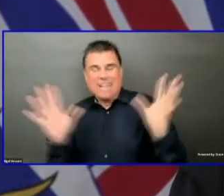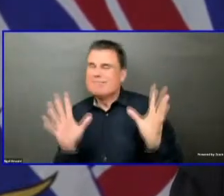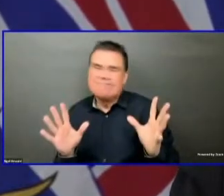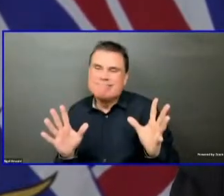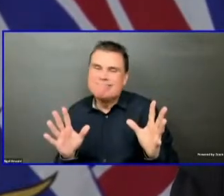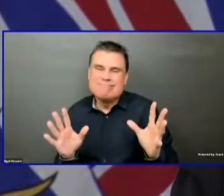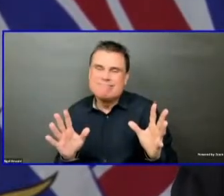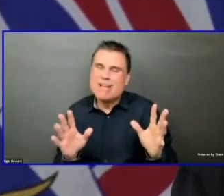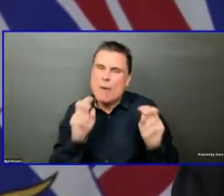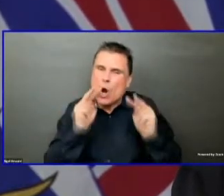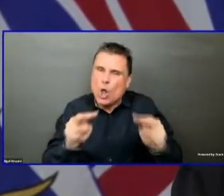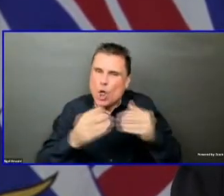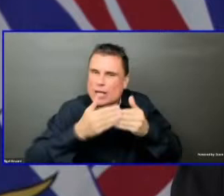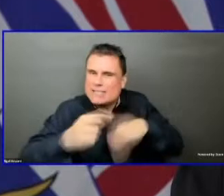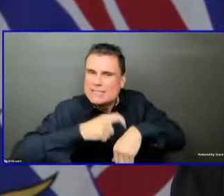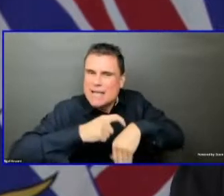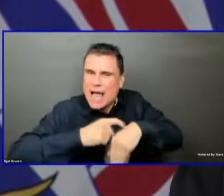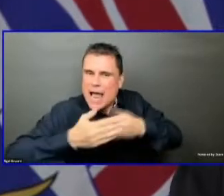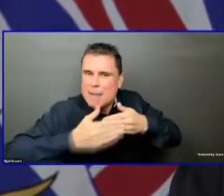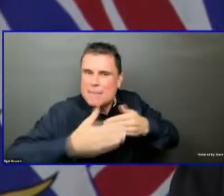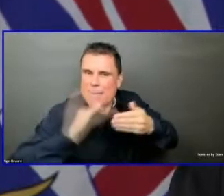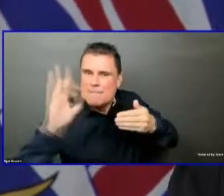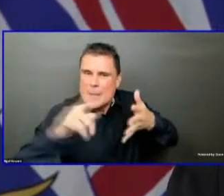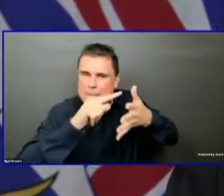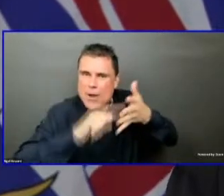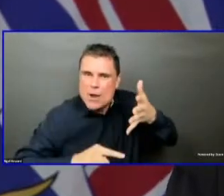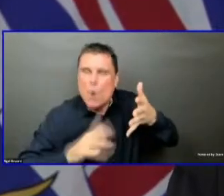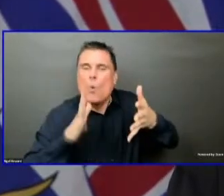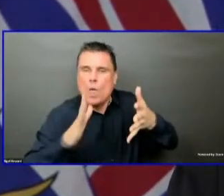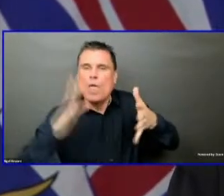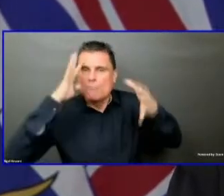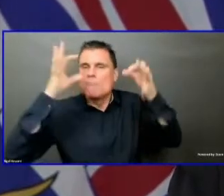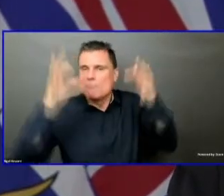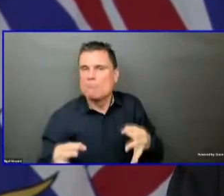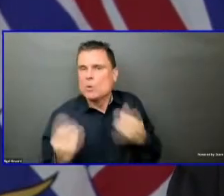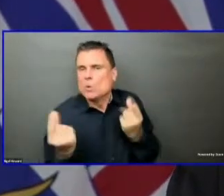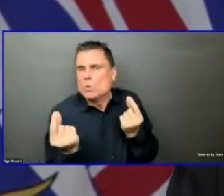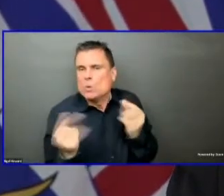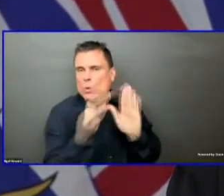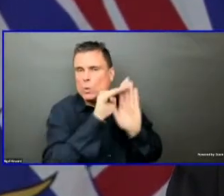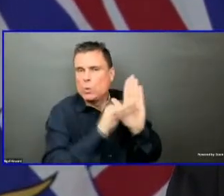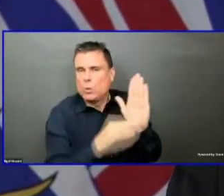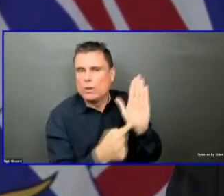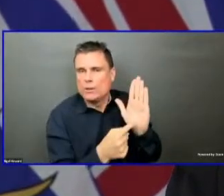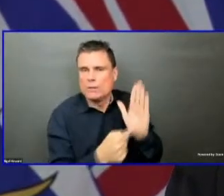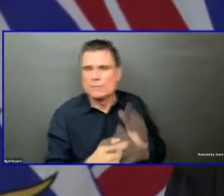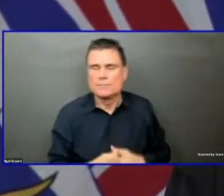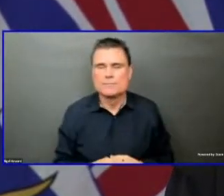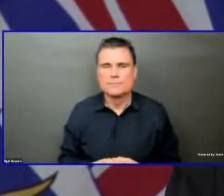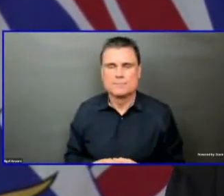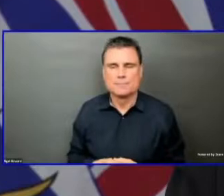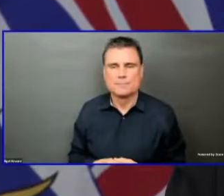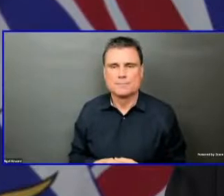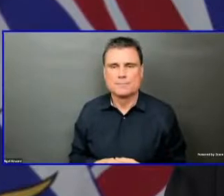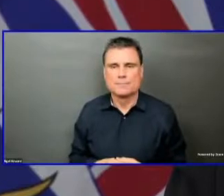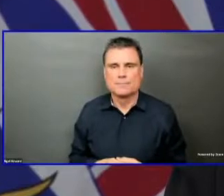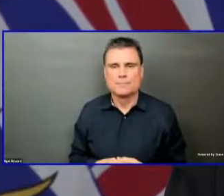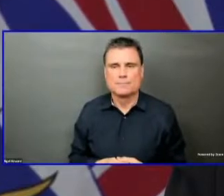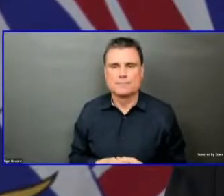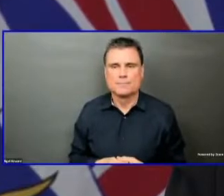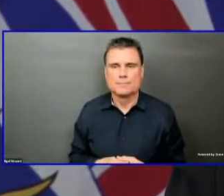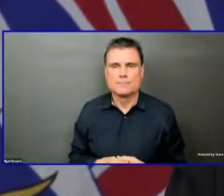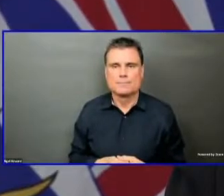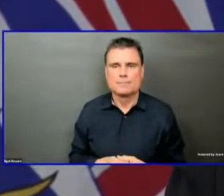CTV. Hi, Dr. Henry. I'm just wondering, given the delays we've seen in the vaccine rollout, you've spoken about